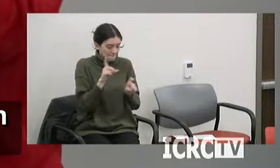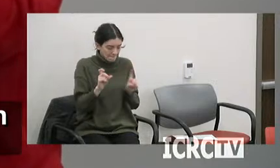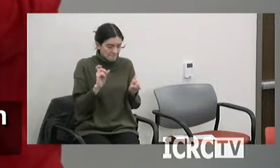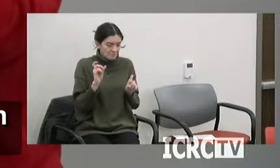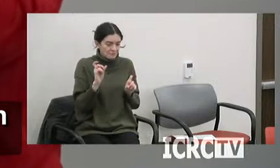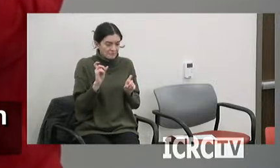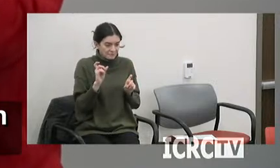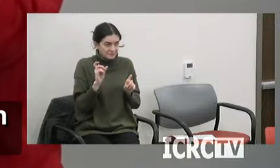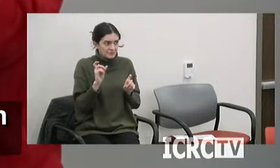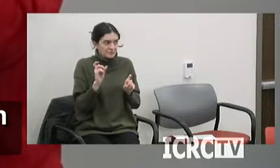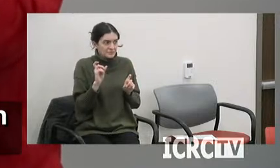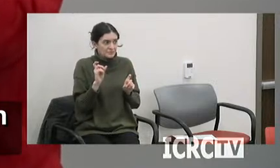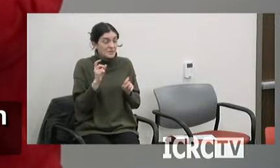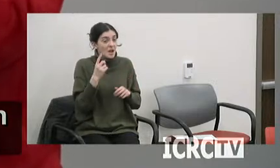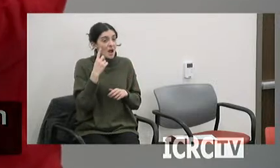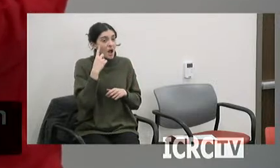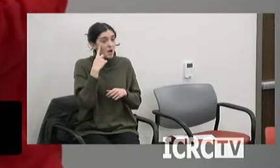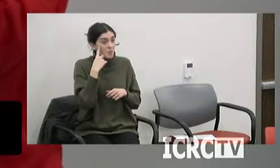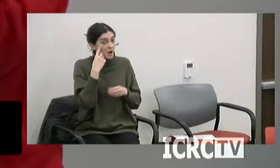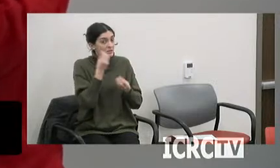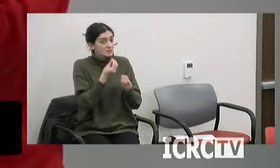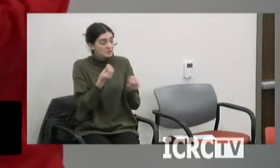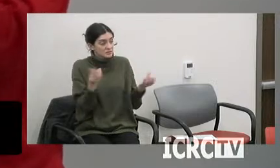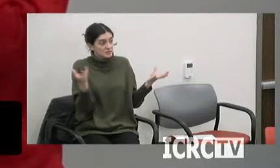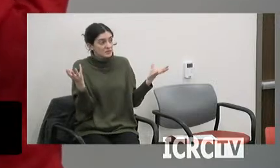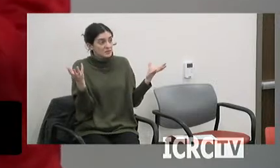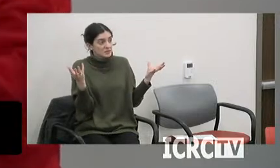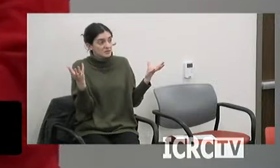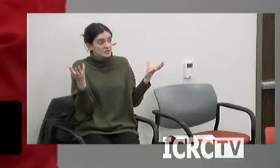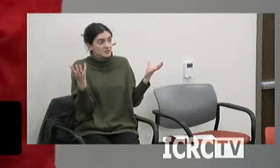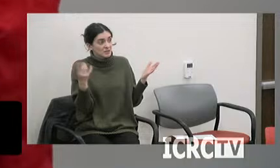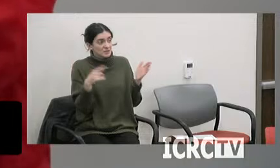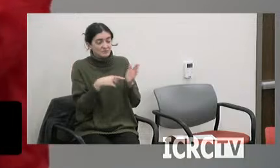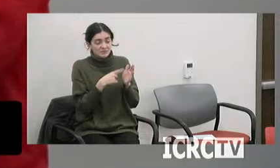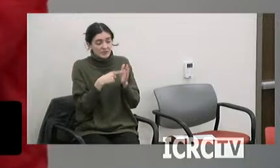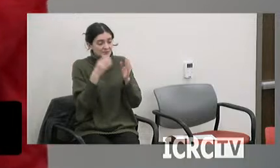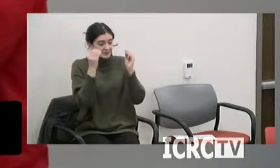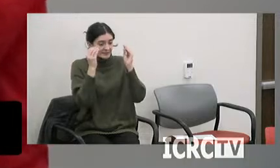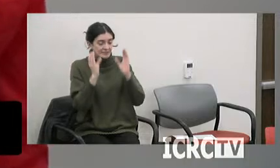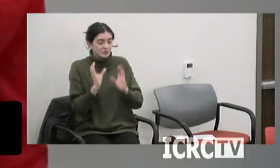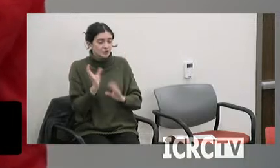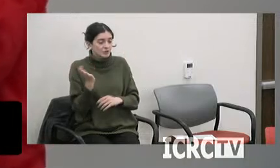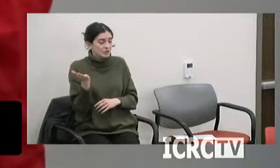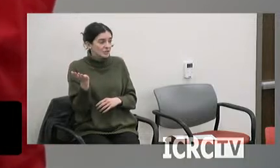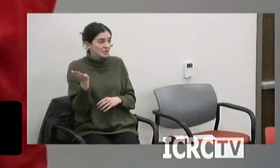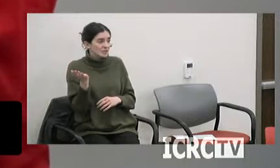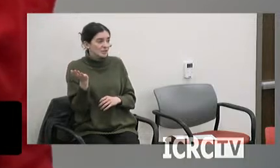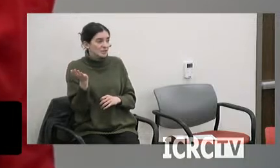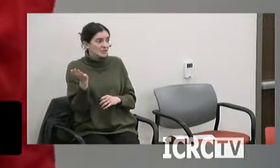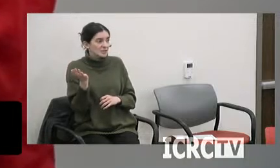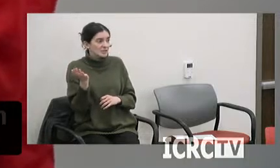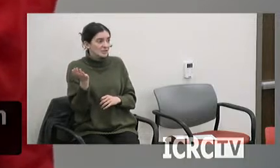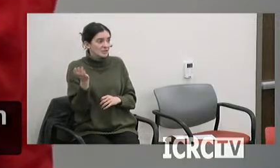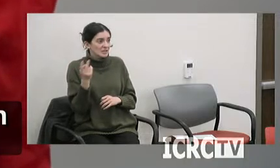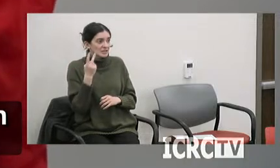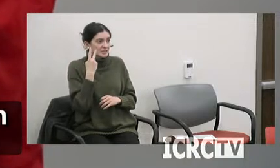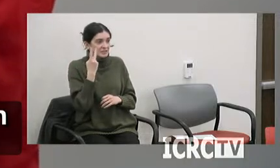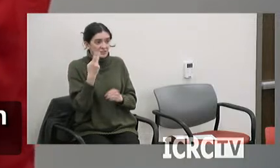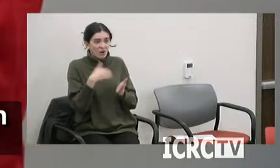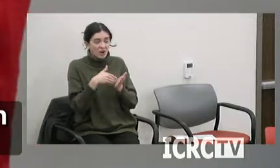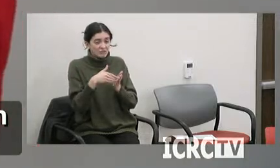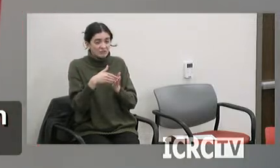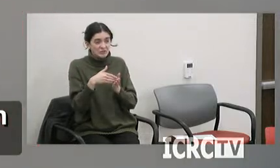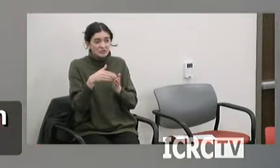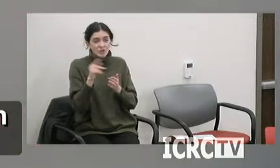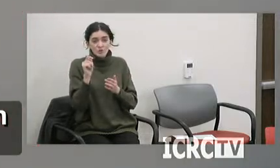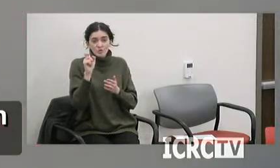I do want to dispel that a lot of the things that our teachers are seeing are mostly free. We purchase